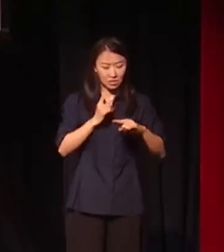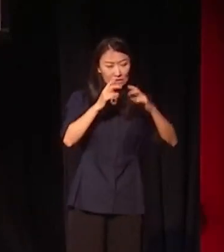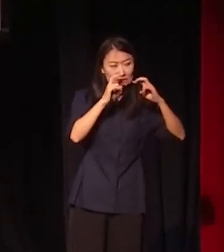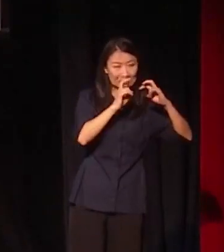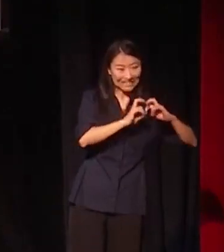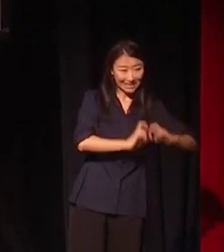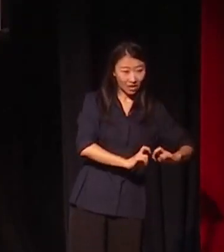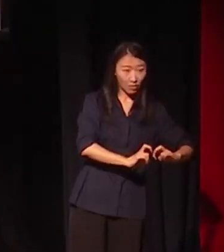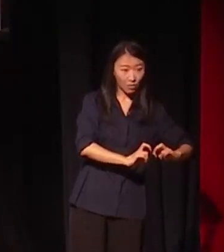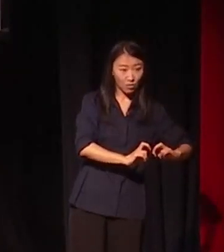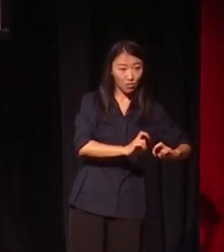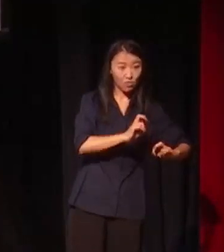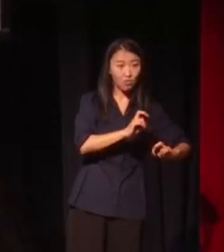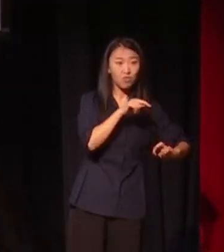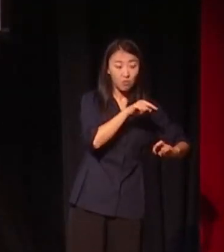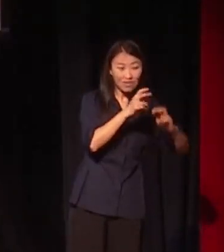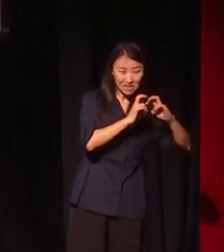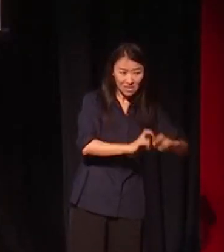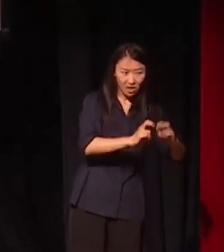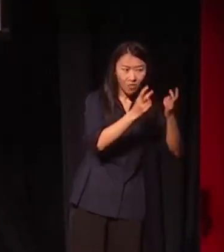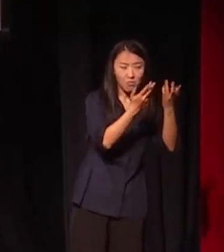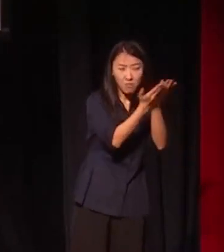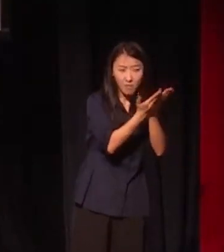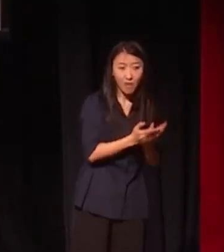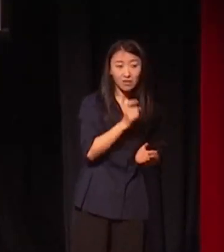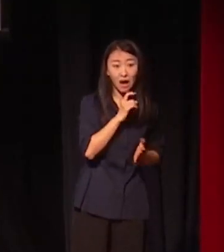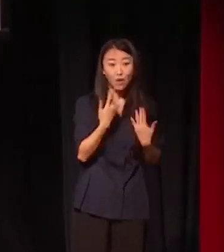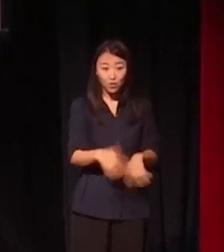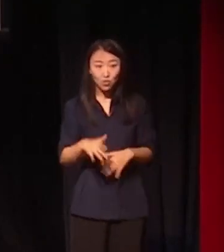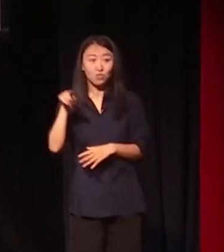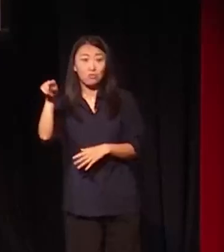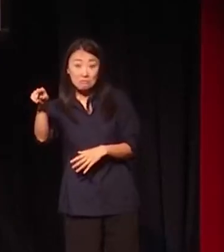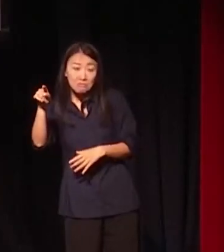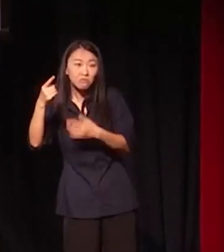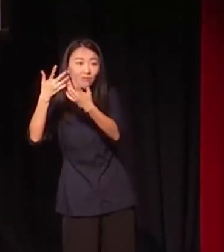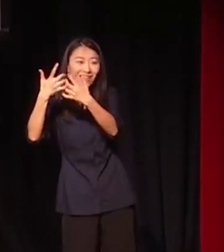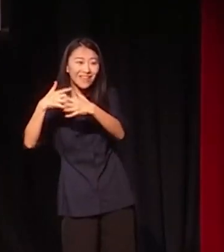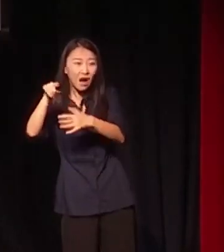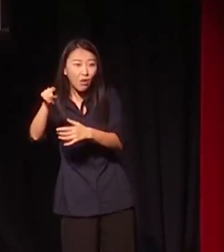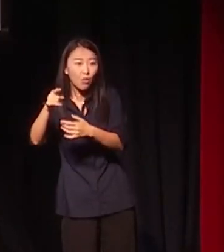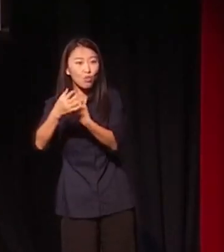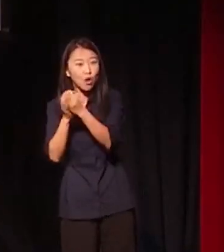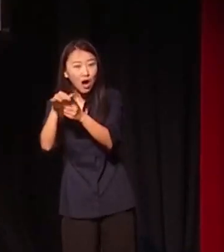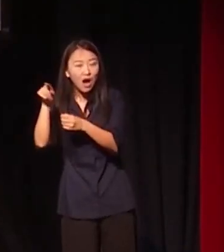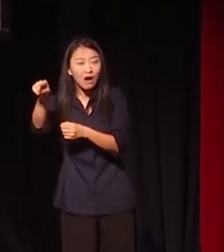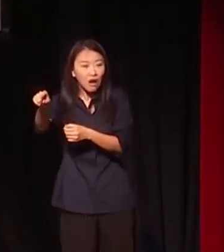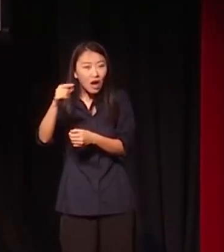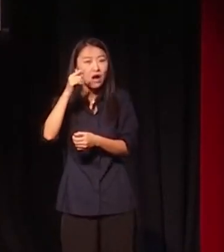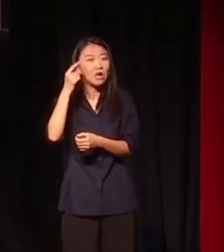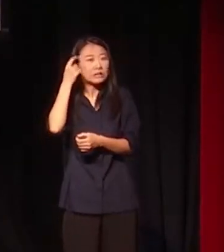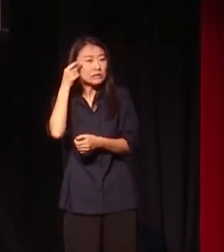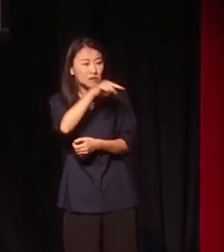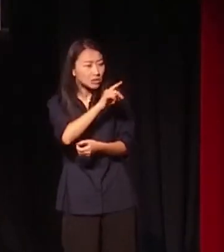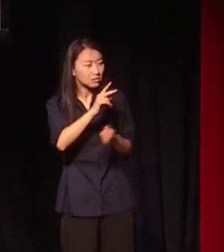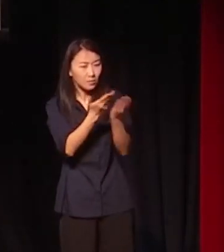led to the establishment of the World Association of Sign Language Interpreters, to standards, accreditation in many countries, although we are